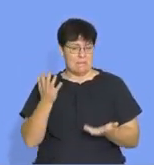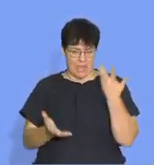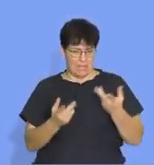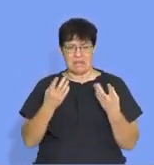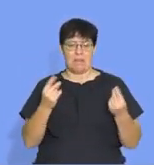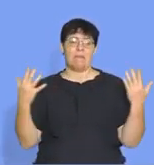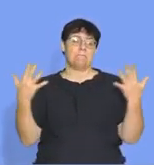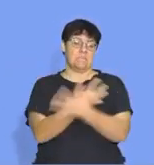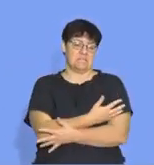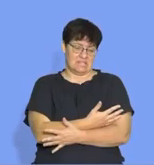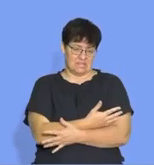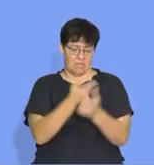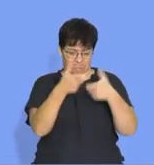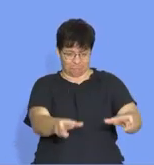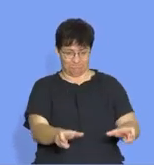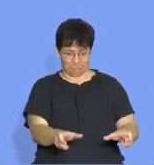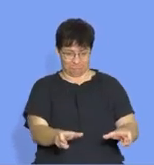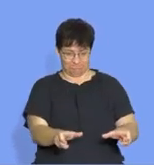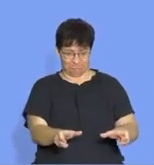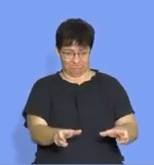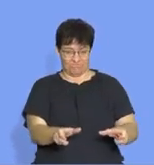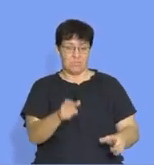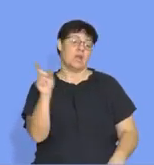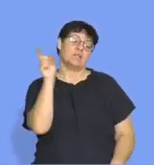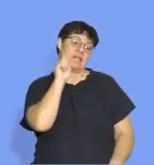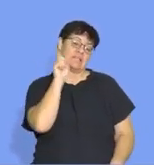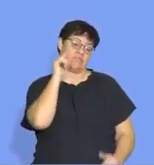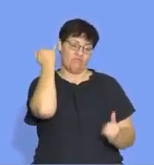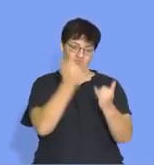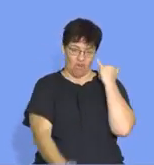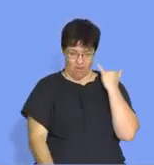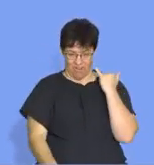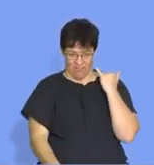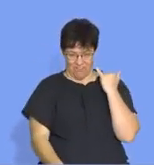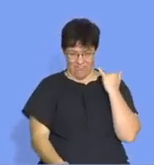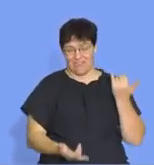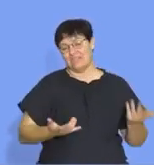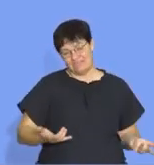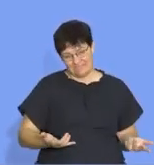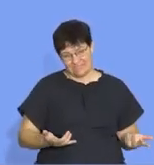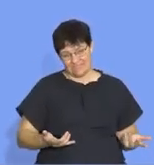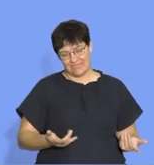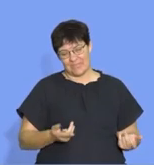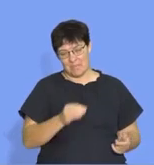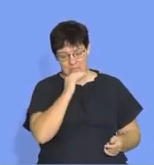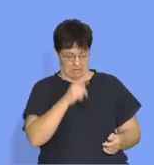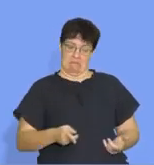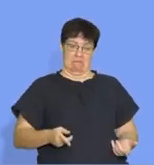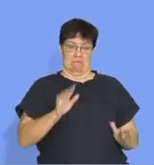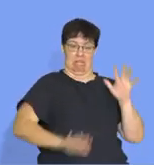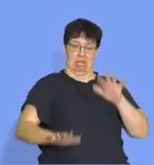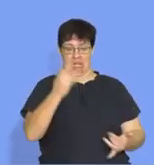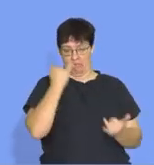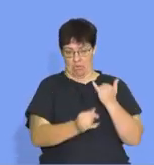are factorizing and you are testing it with an incorrect thing, then it will definitely be incorrect. If